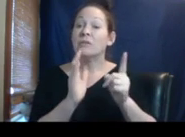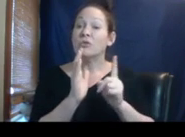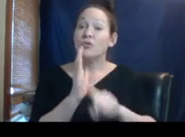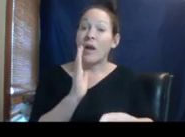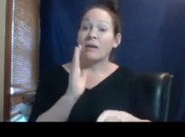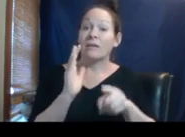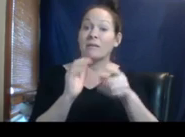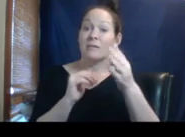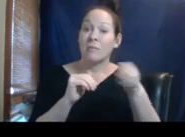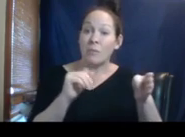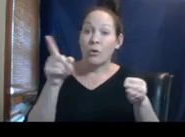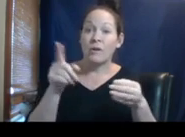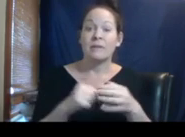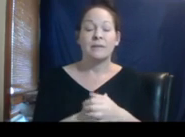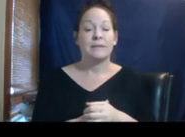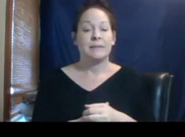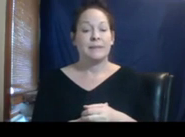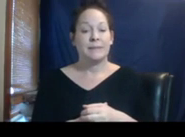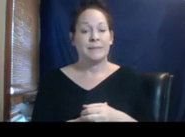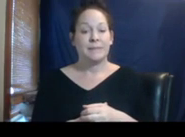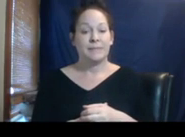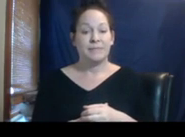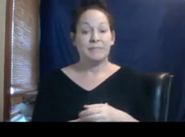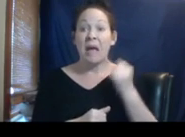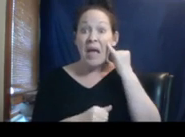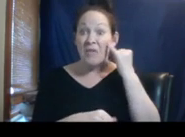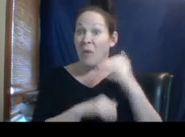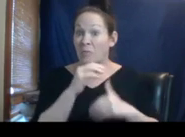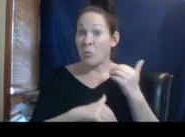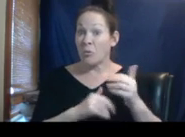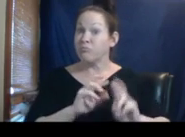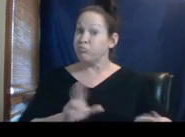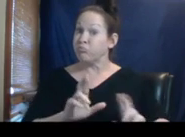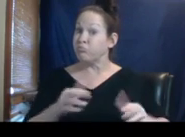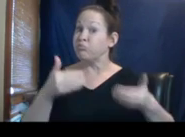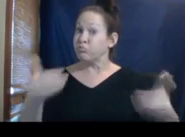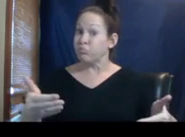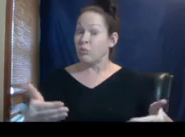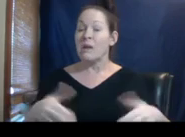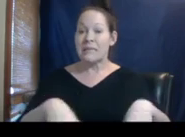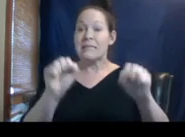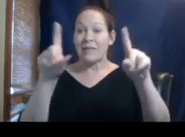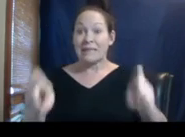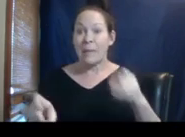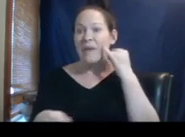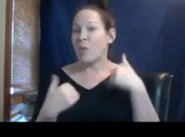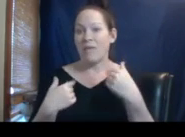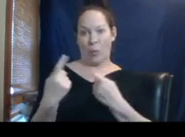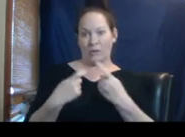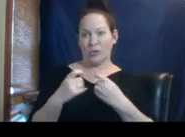exam. I would try to get it. If you're comfortable with the material and you're ready for it, take the exam. If you still need some things, keep asking me questions.